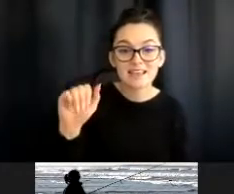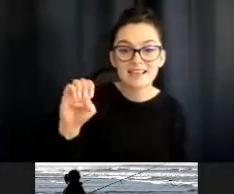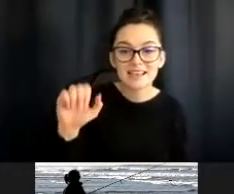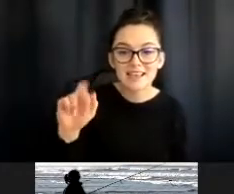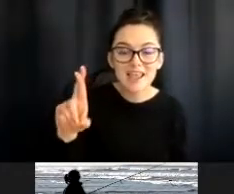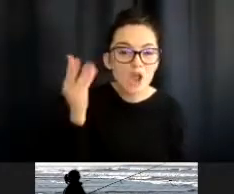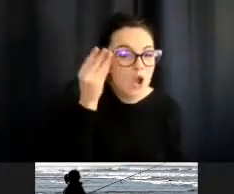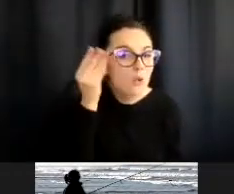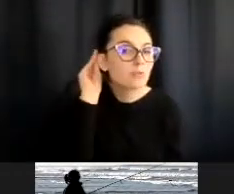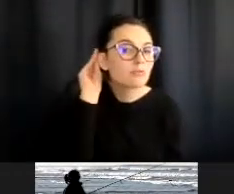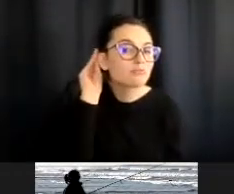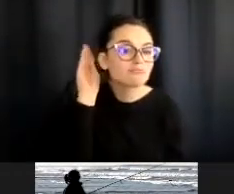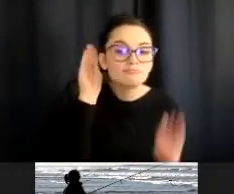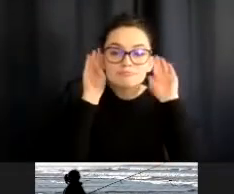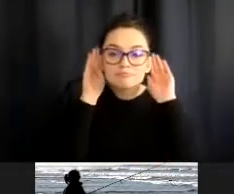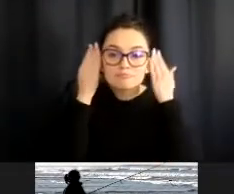there? They have ear flaps.